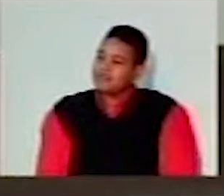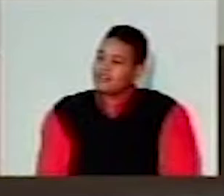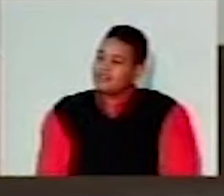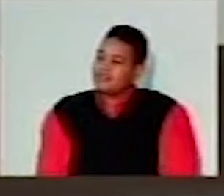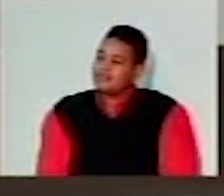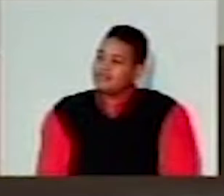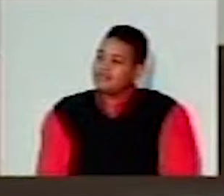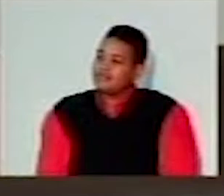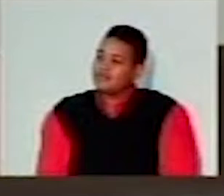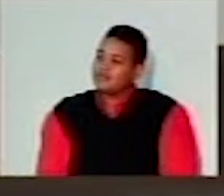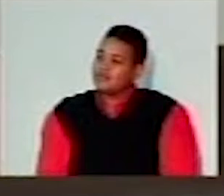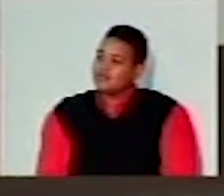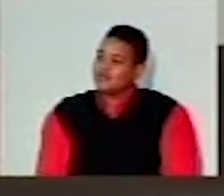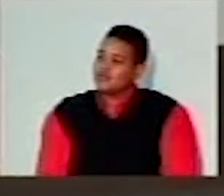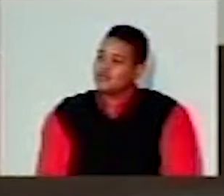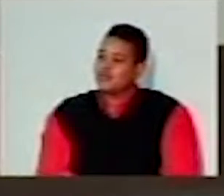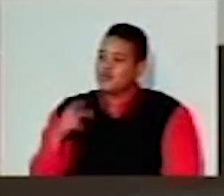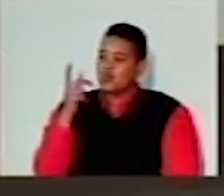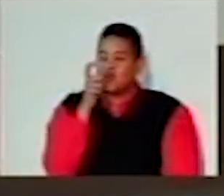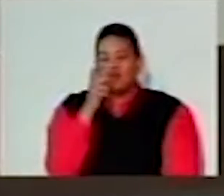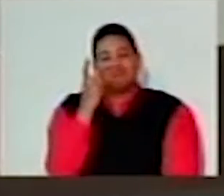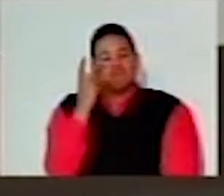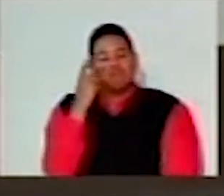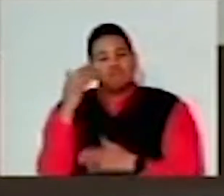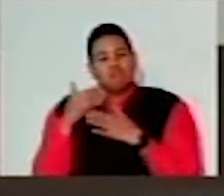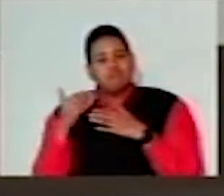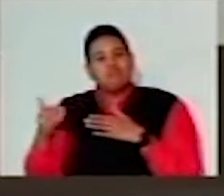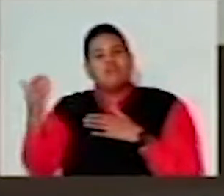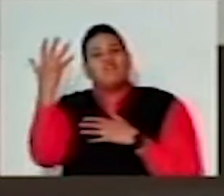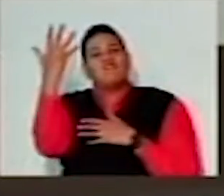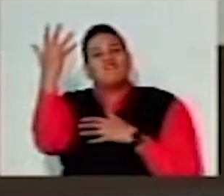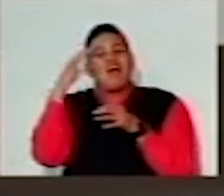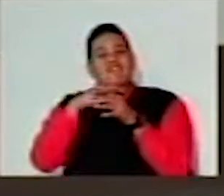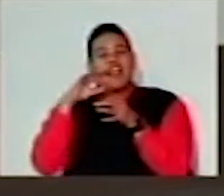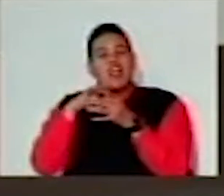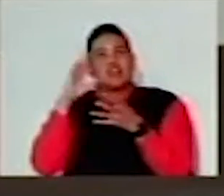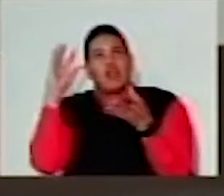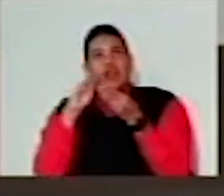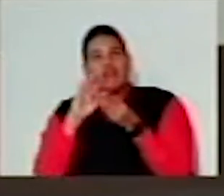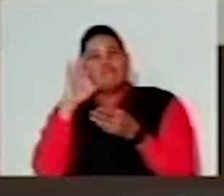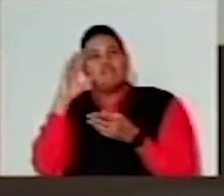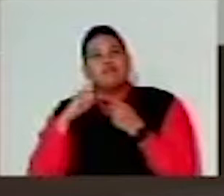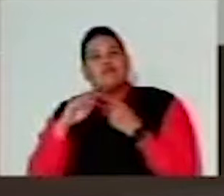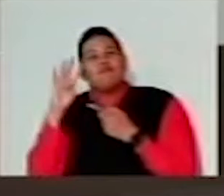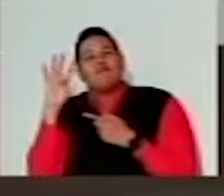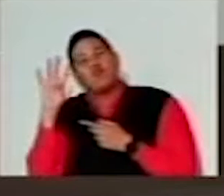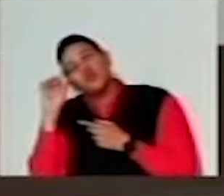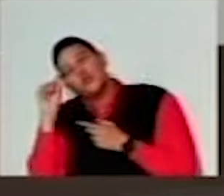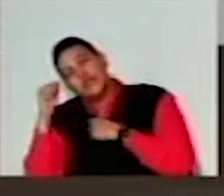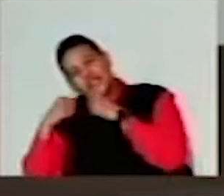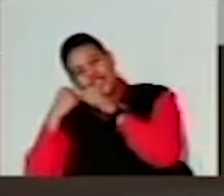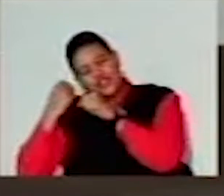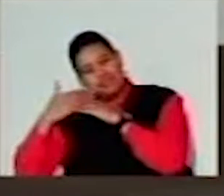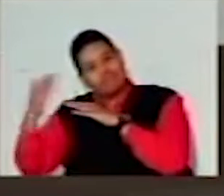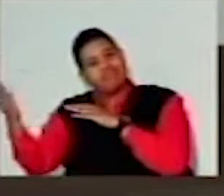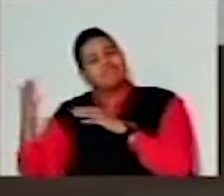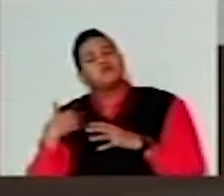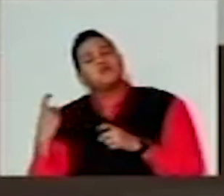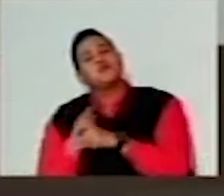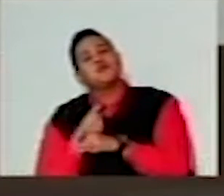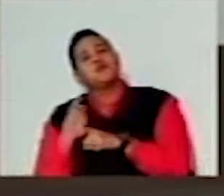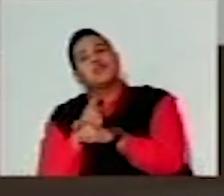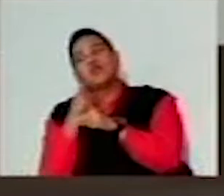have seen it fit over the last 5 elections to ensure that I win the seat quite